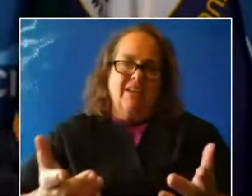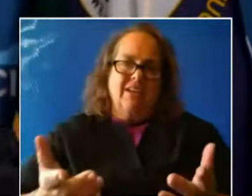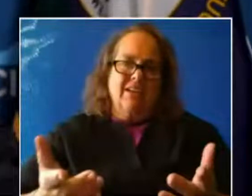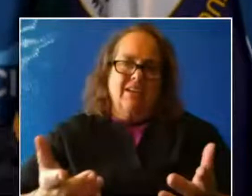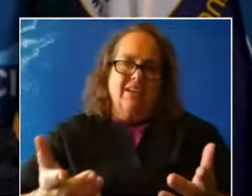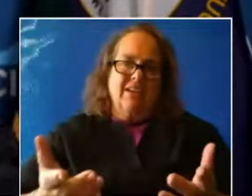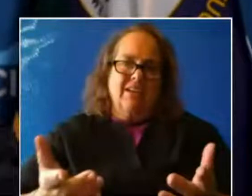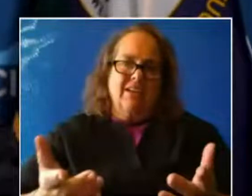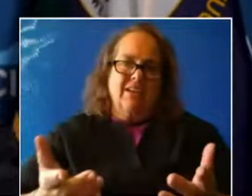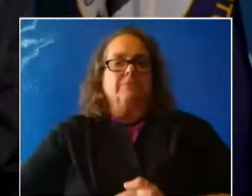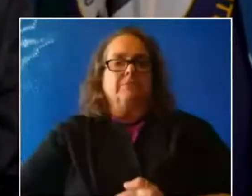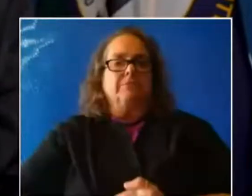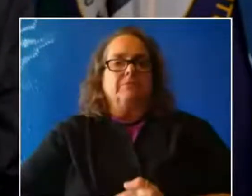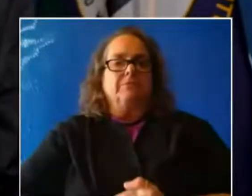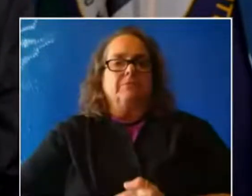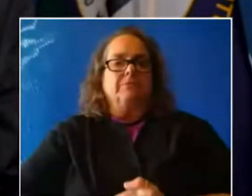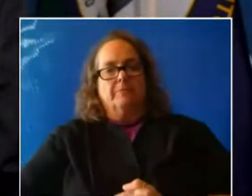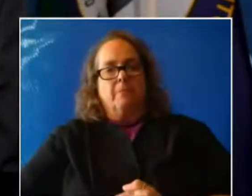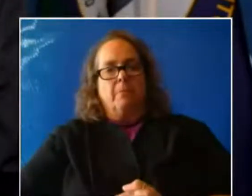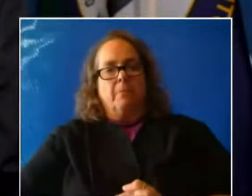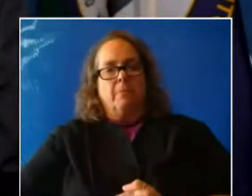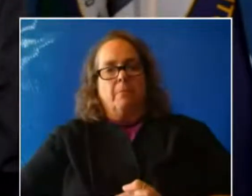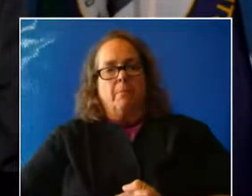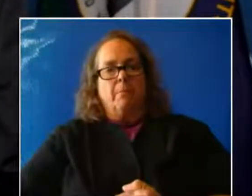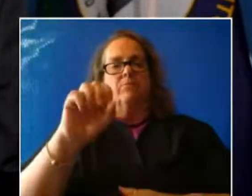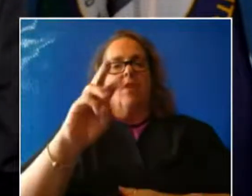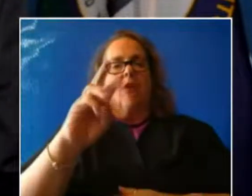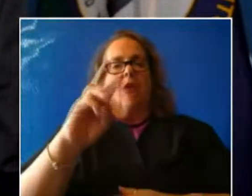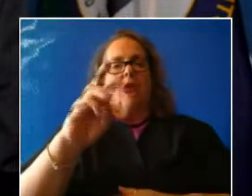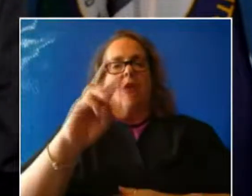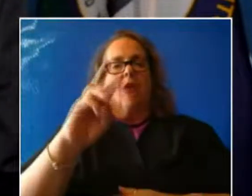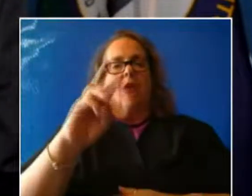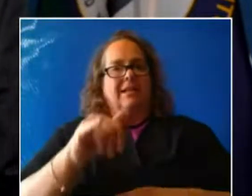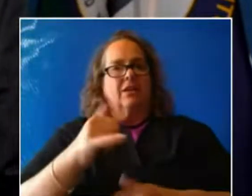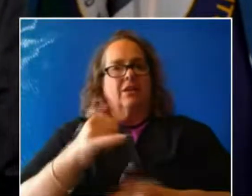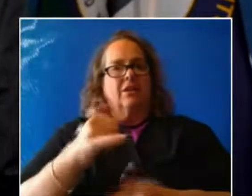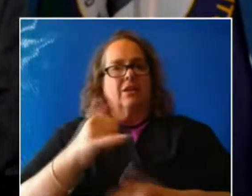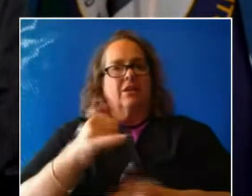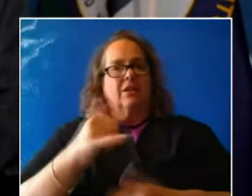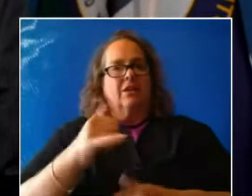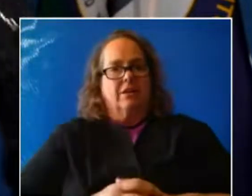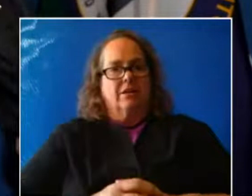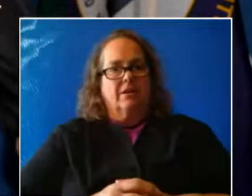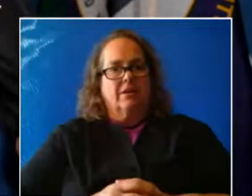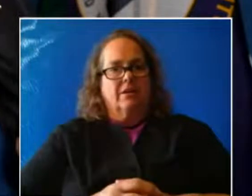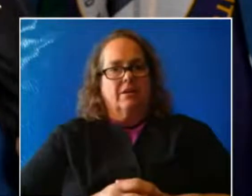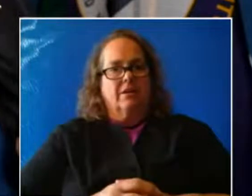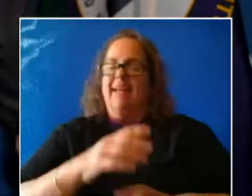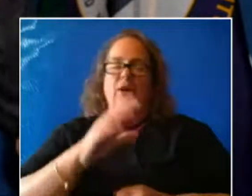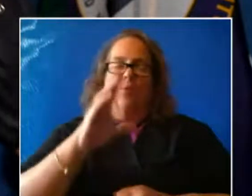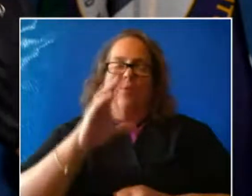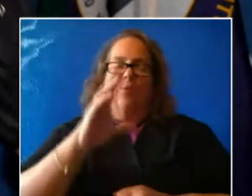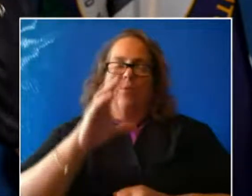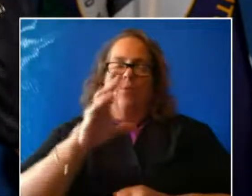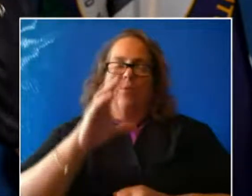Tom Latek from Kentucky Today, because it wouldn't be a press conference without Tom Latek.